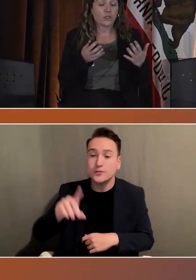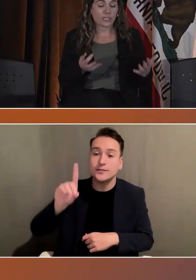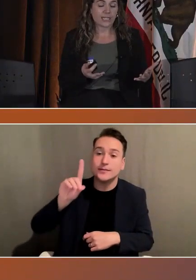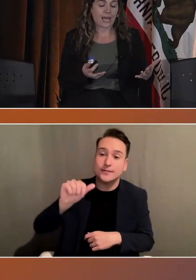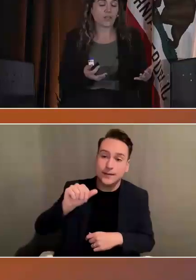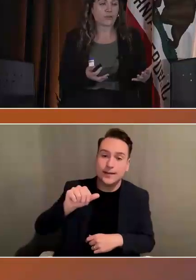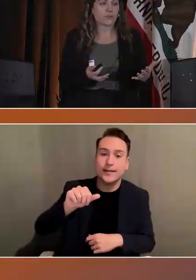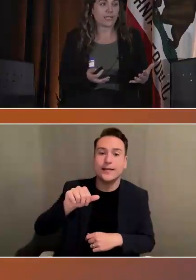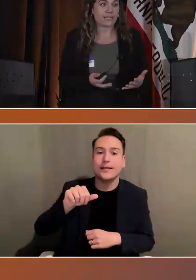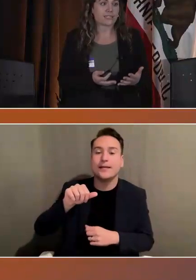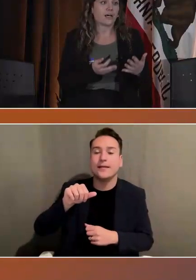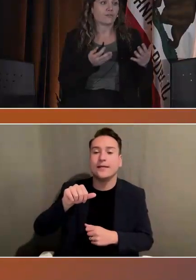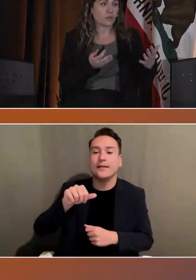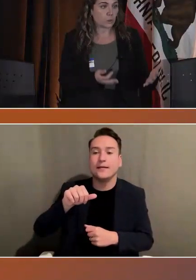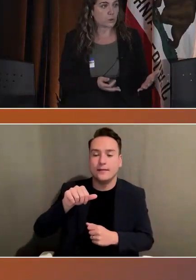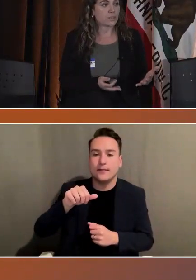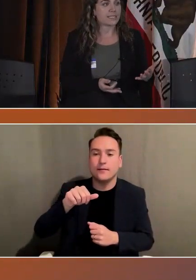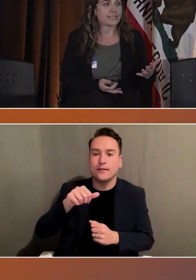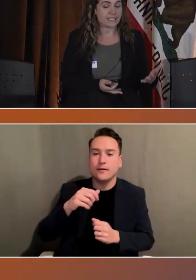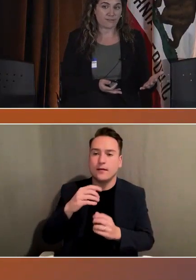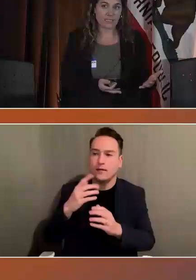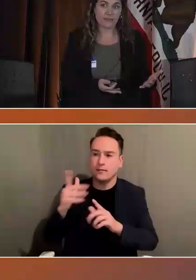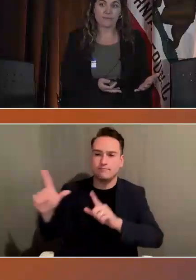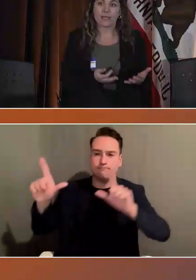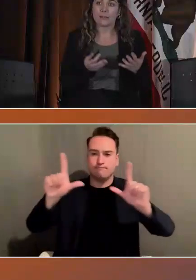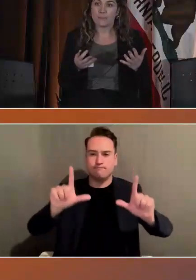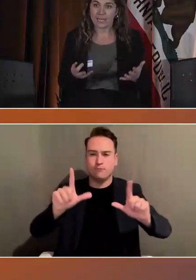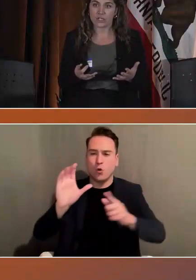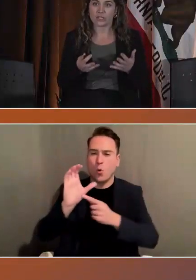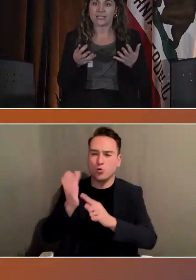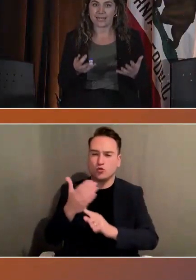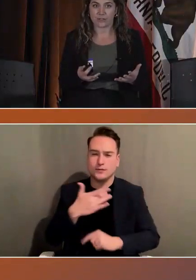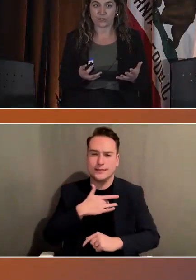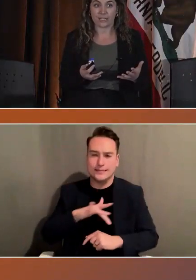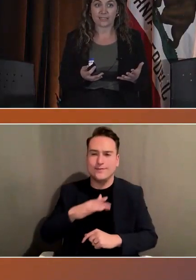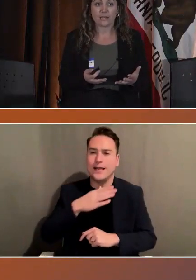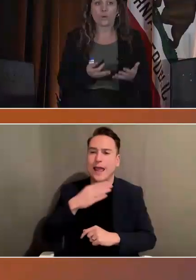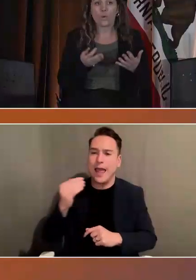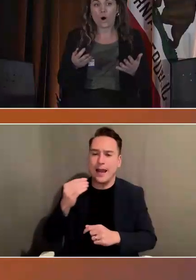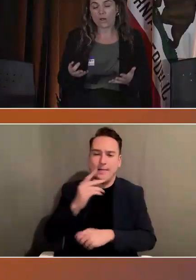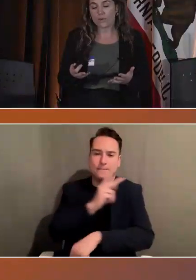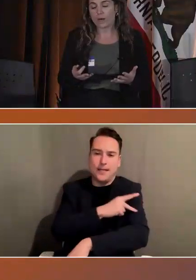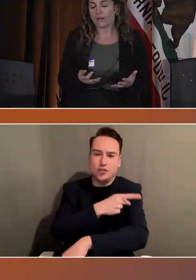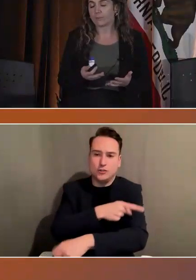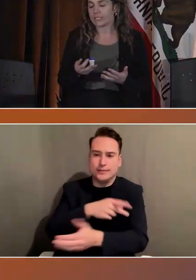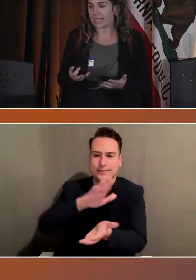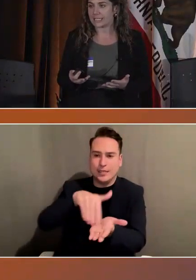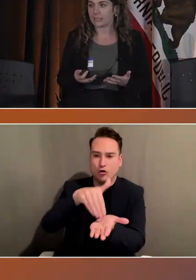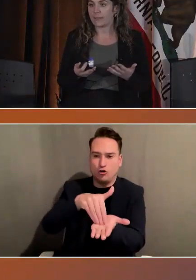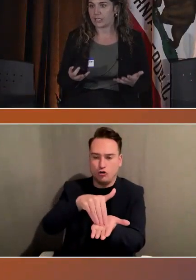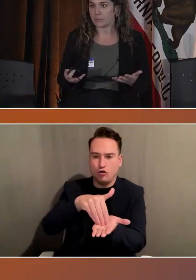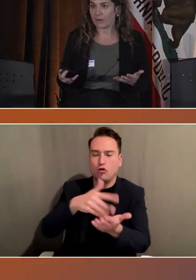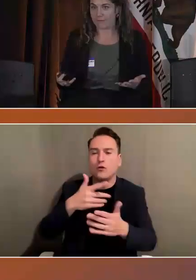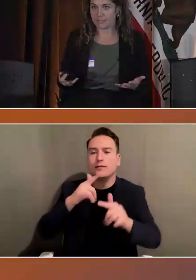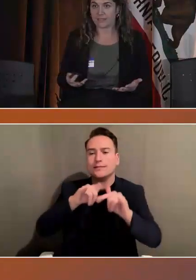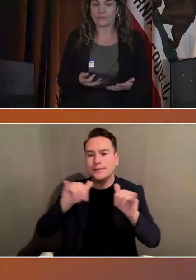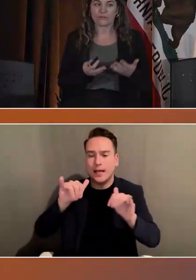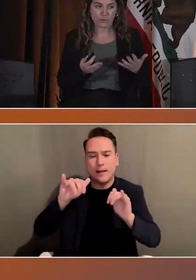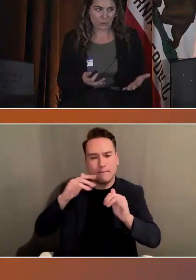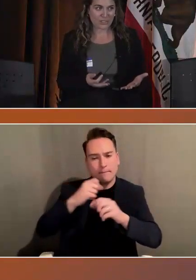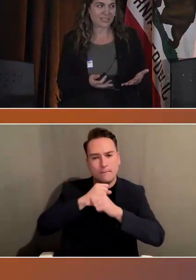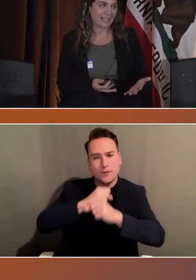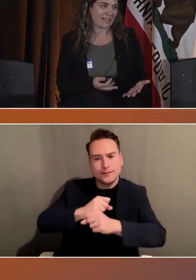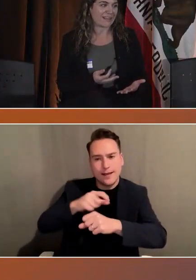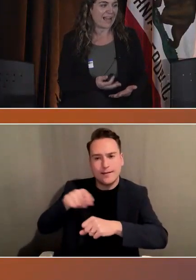looking at it through a lens of cultural sensitivity and patient-centeredness, all the while protecting patient privacy. We,